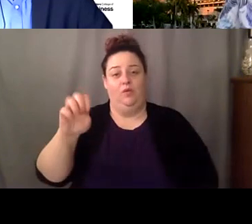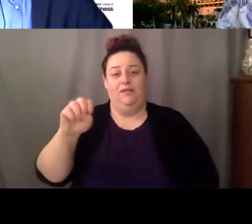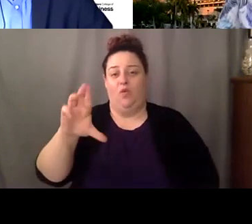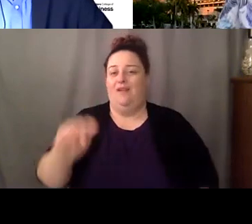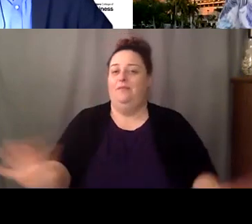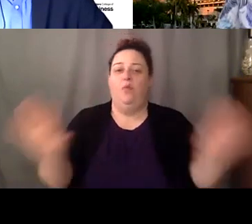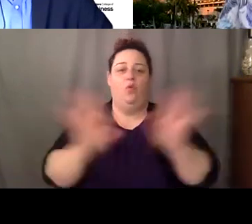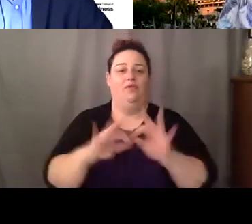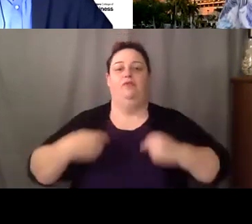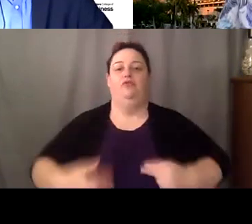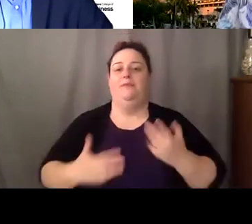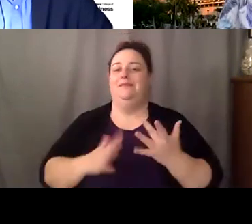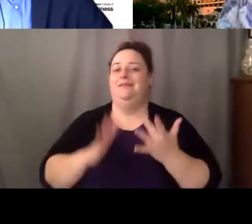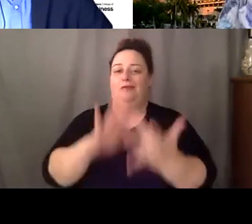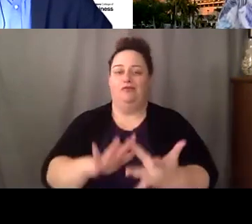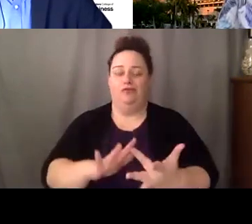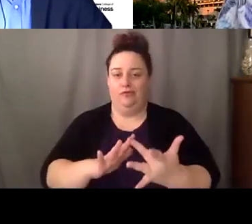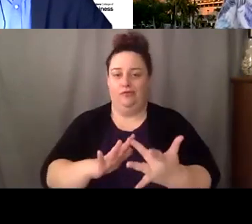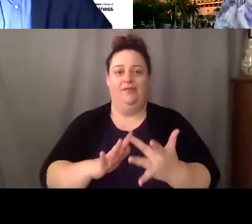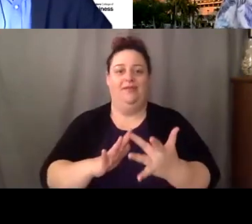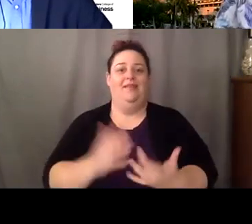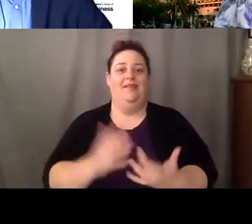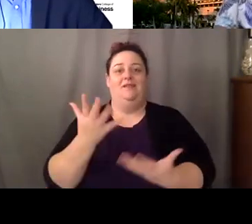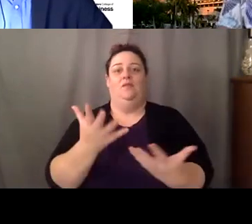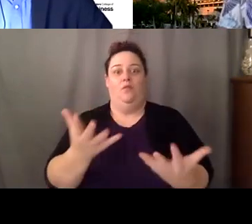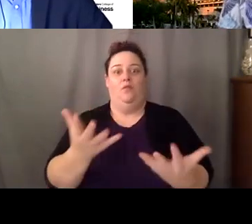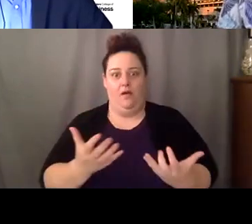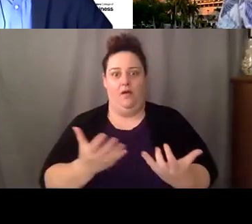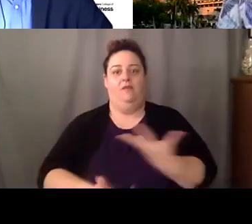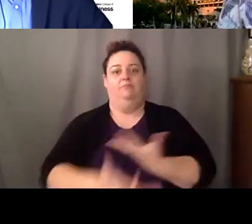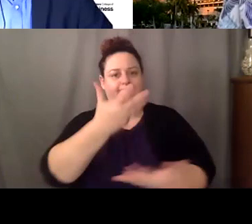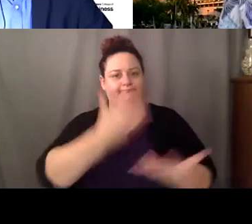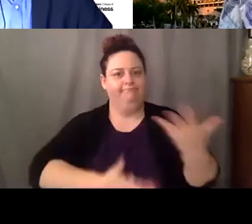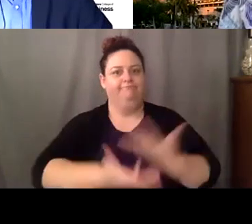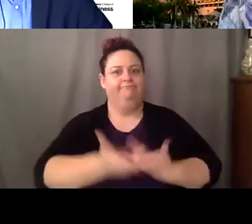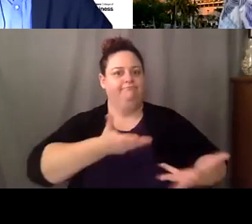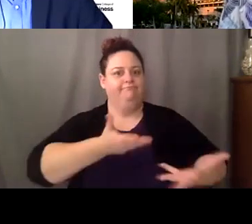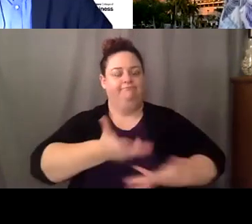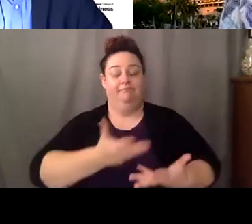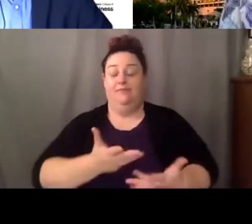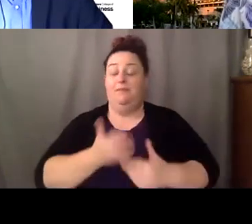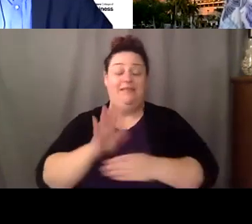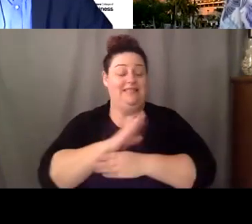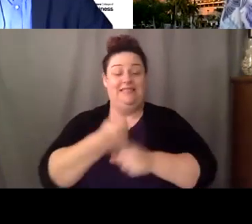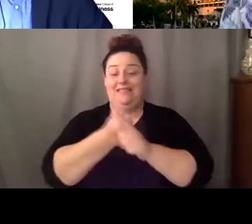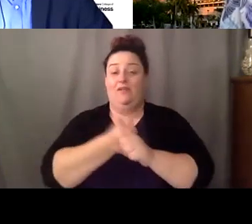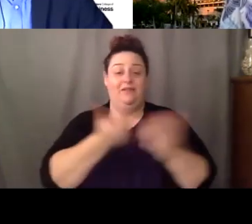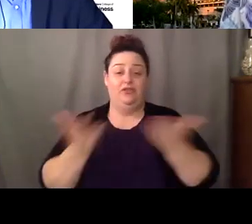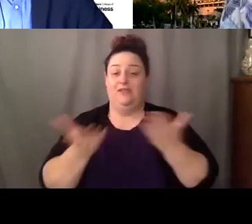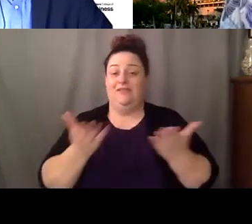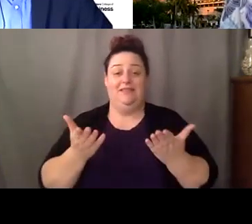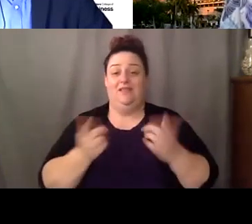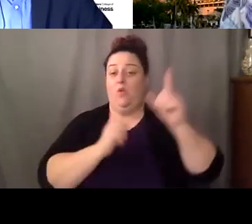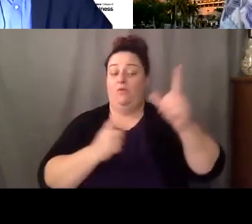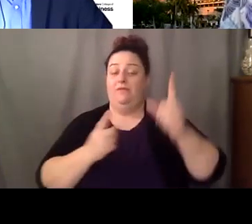touch and that just that sheer desire to want to. It's a pleasing business. It's a service business, and you